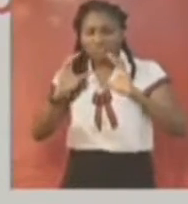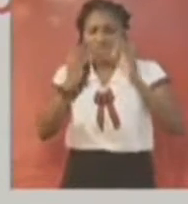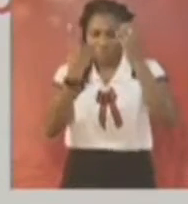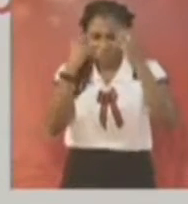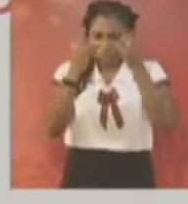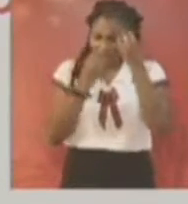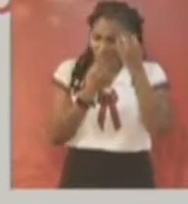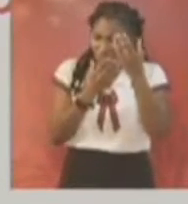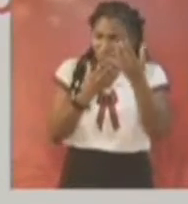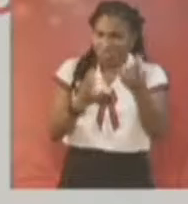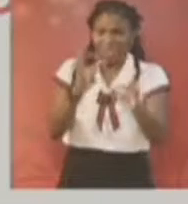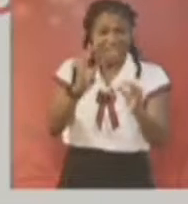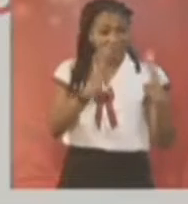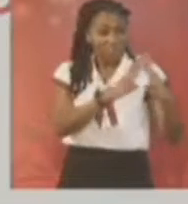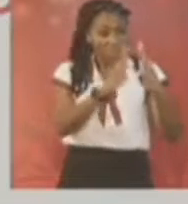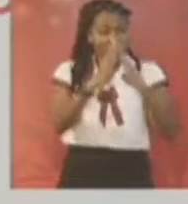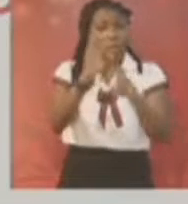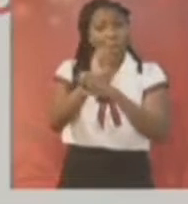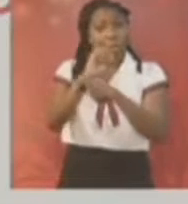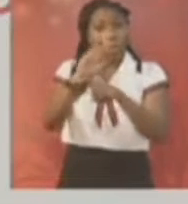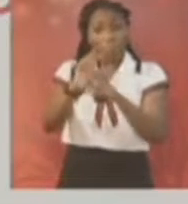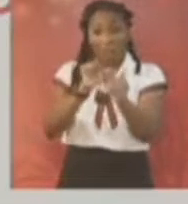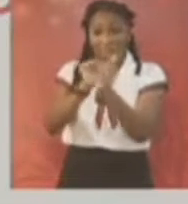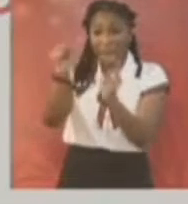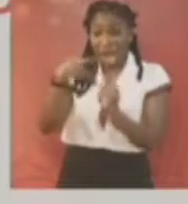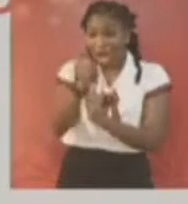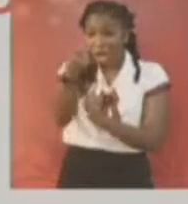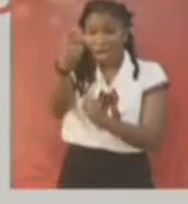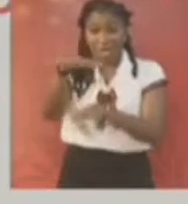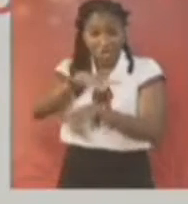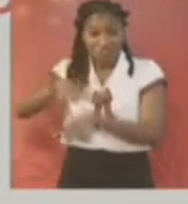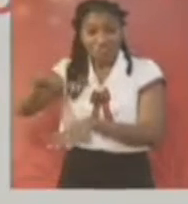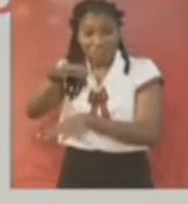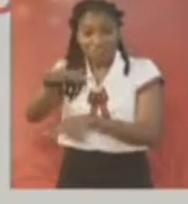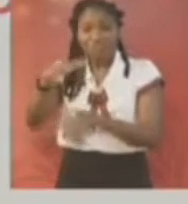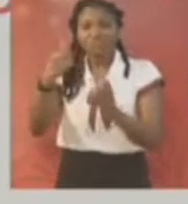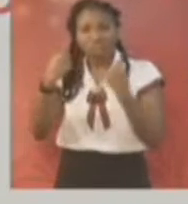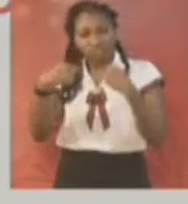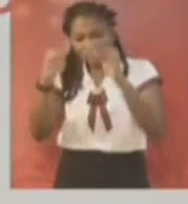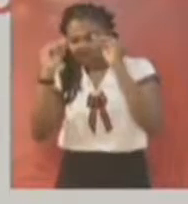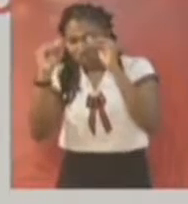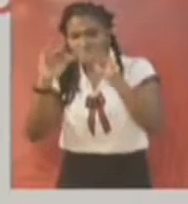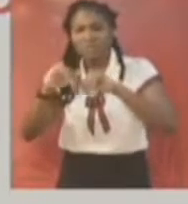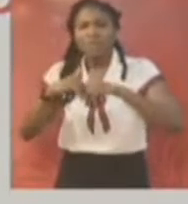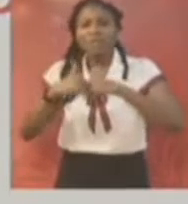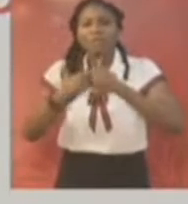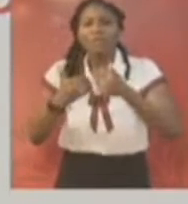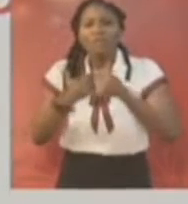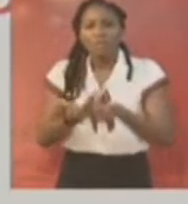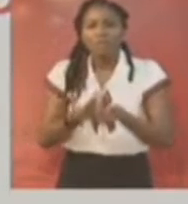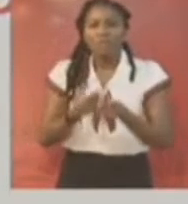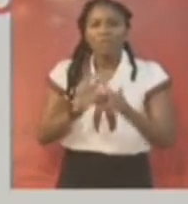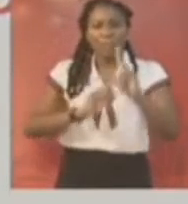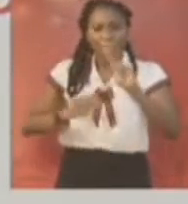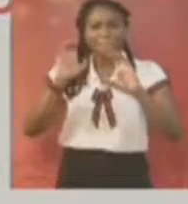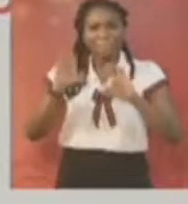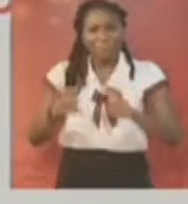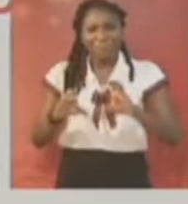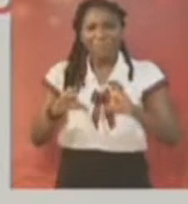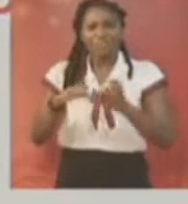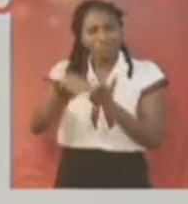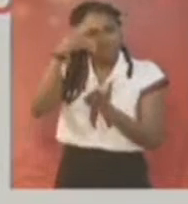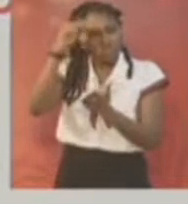or rural. In fact, I may even invite Dr. Fraser to give a little more detail on how that sort of targeted